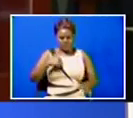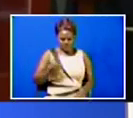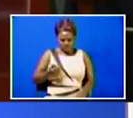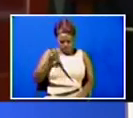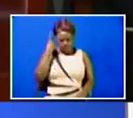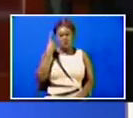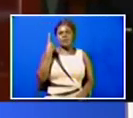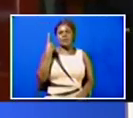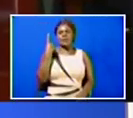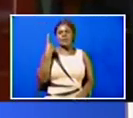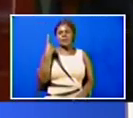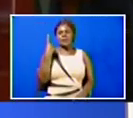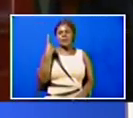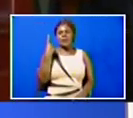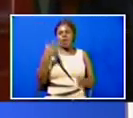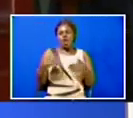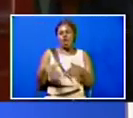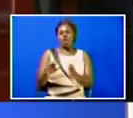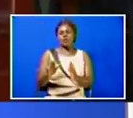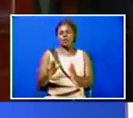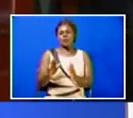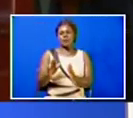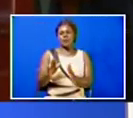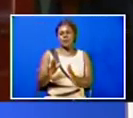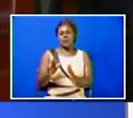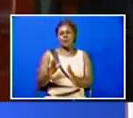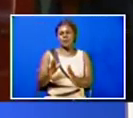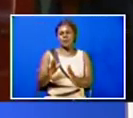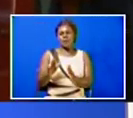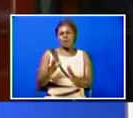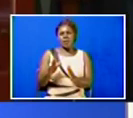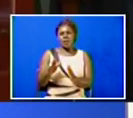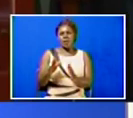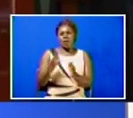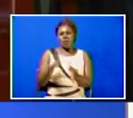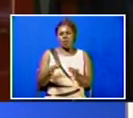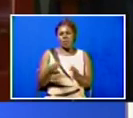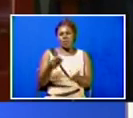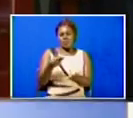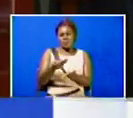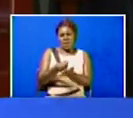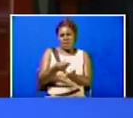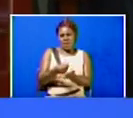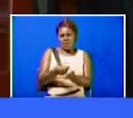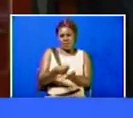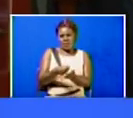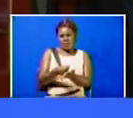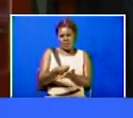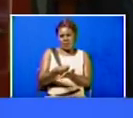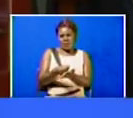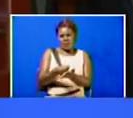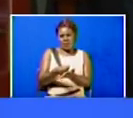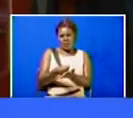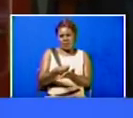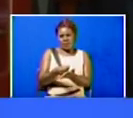understaffed here. We have lost a lot of officers to better paying institutions like the